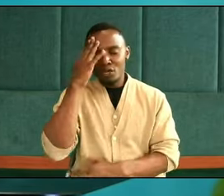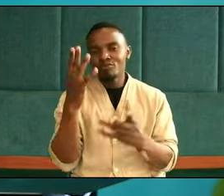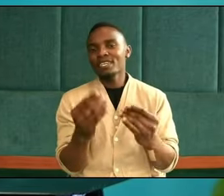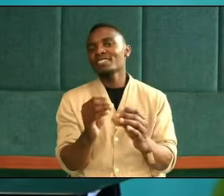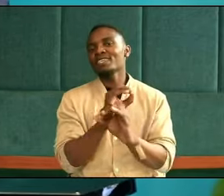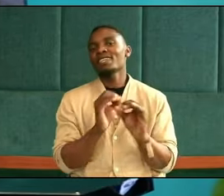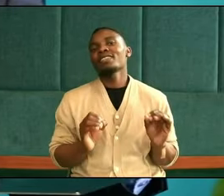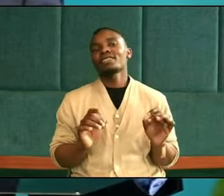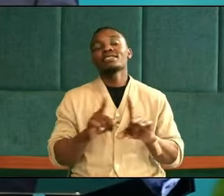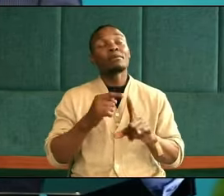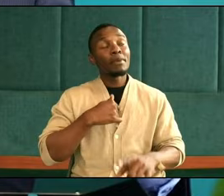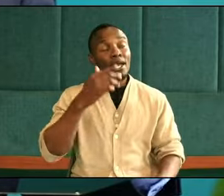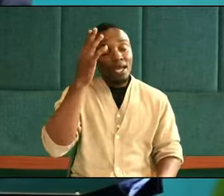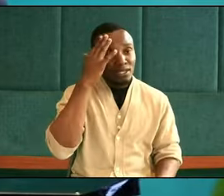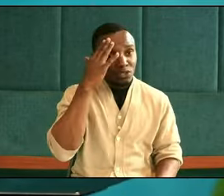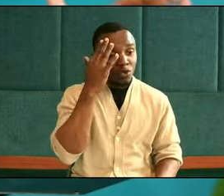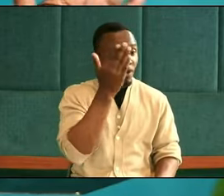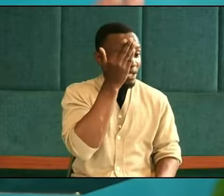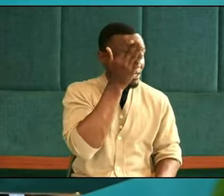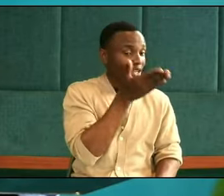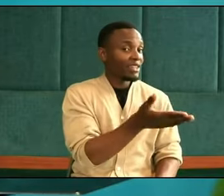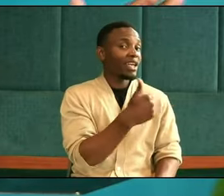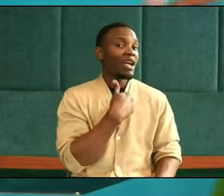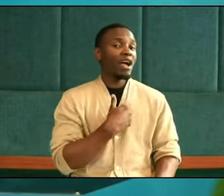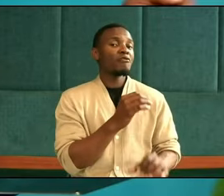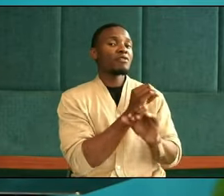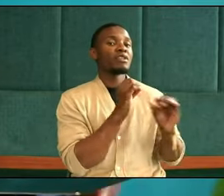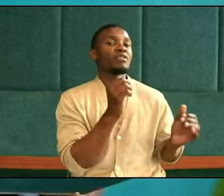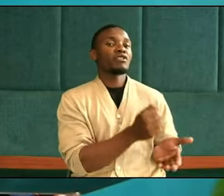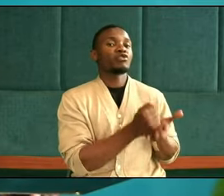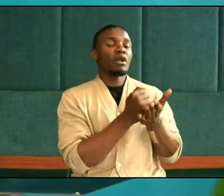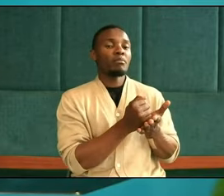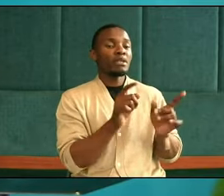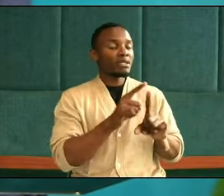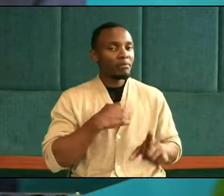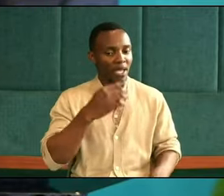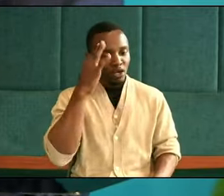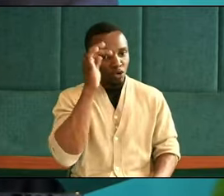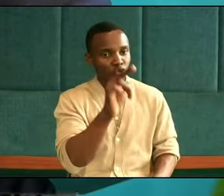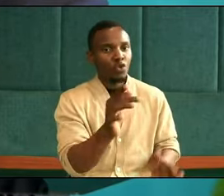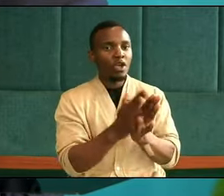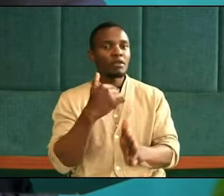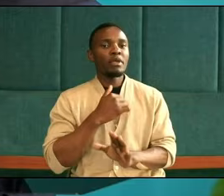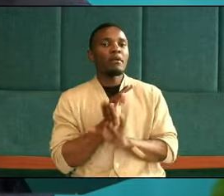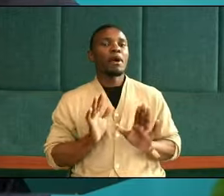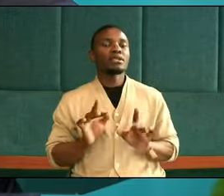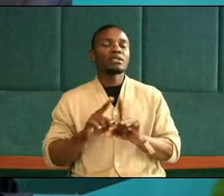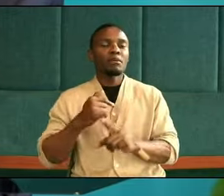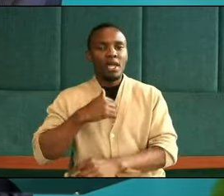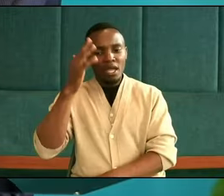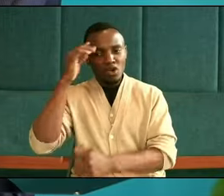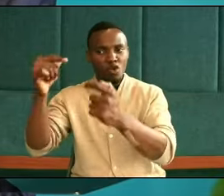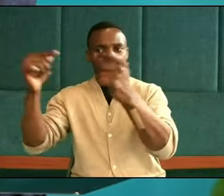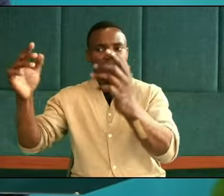I know in Israel there are no weapons. I know it is just you and me. I know the Philistines are up